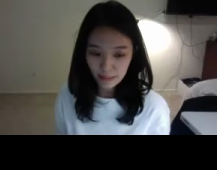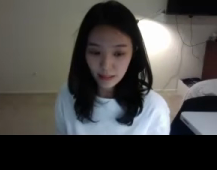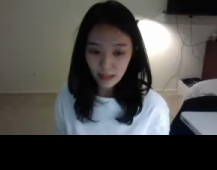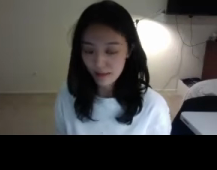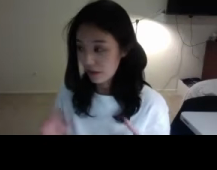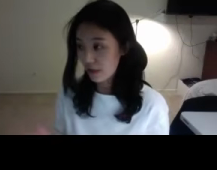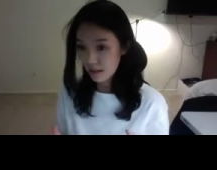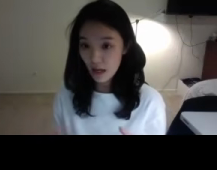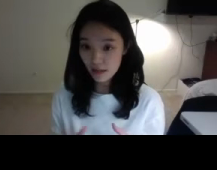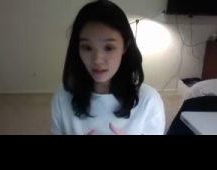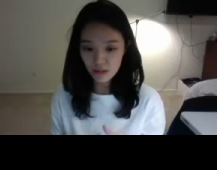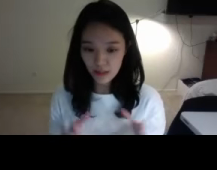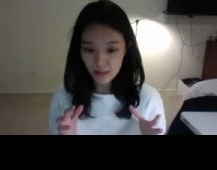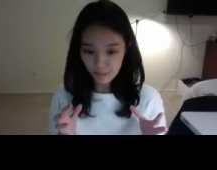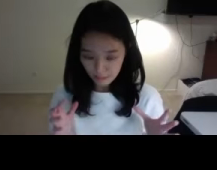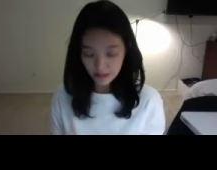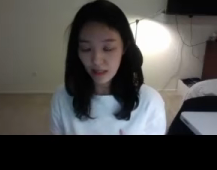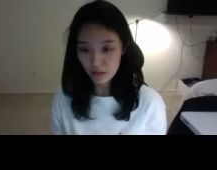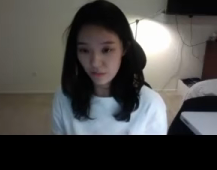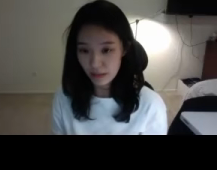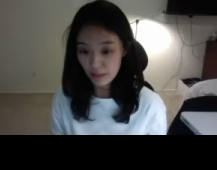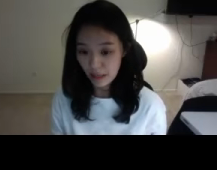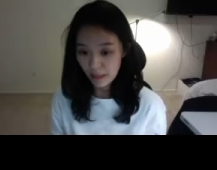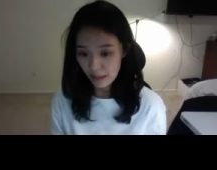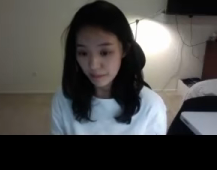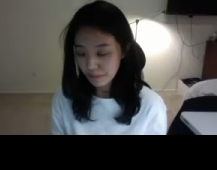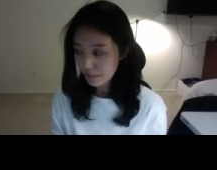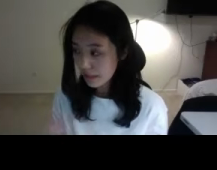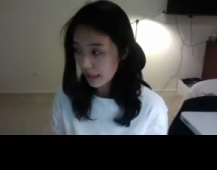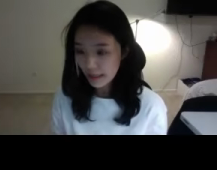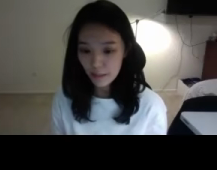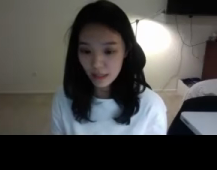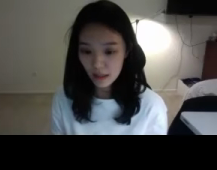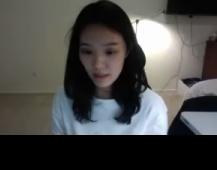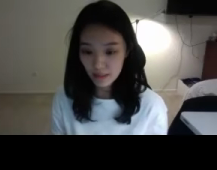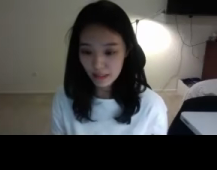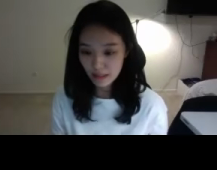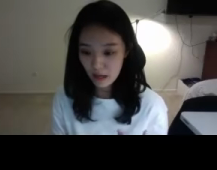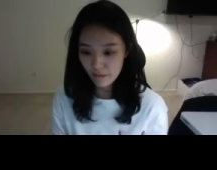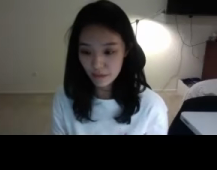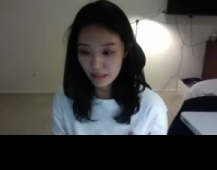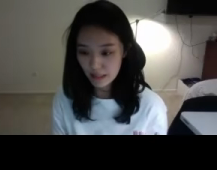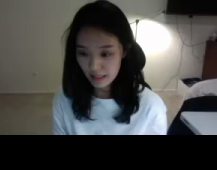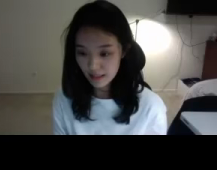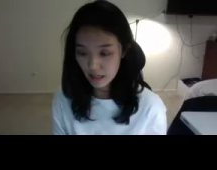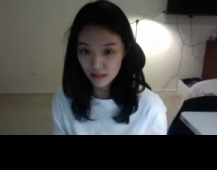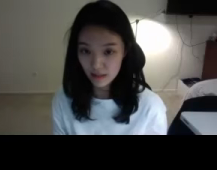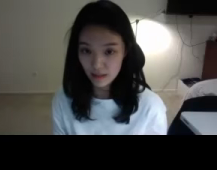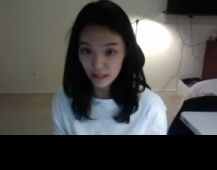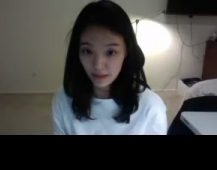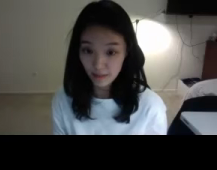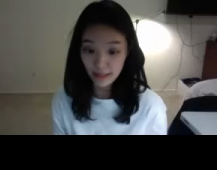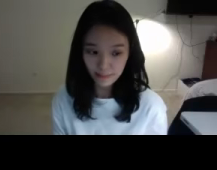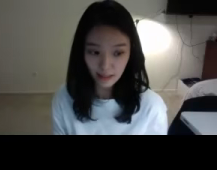little IP, and they together constitute an intonational phrase, a big IP. And the main clause predicate, often plays tennis,